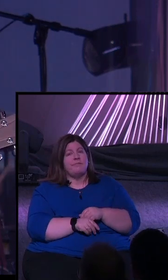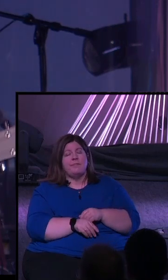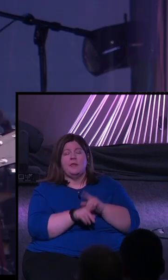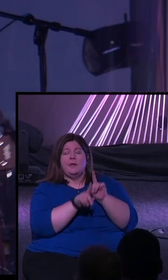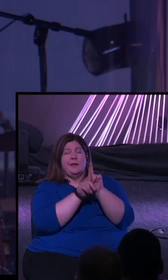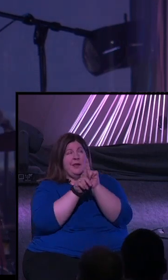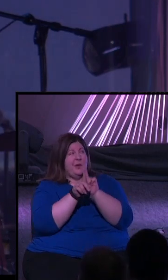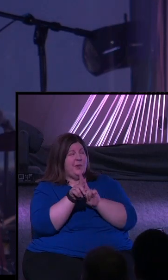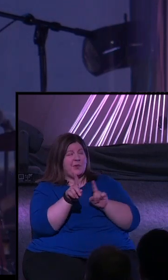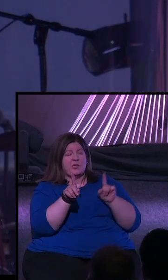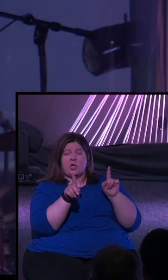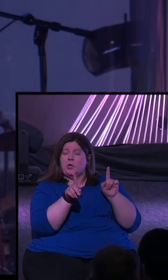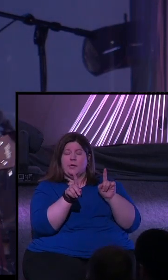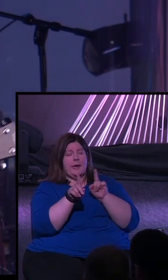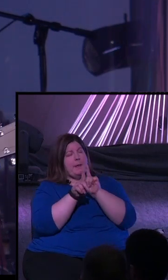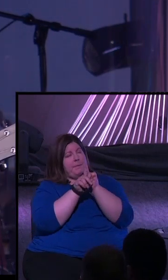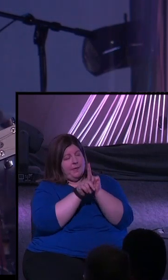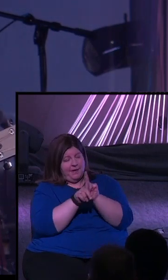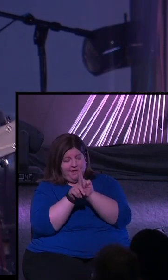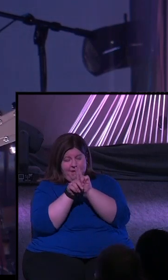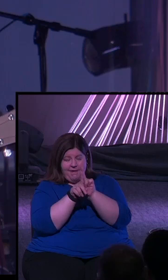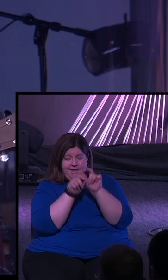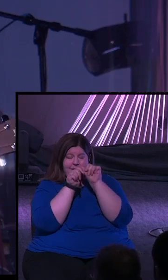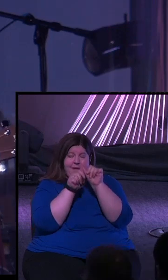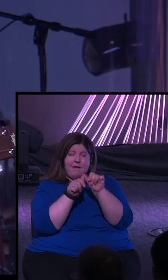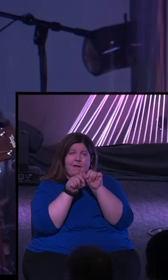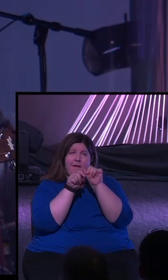back. No turning